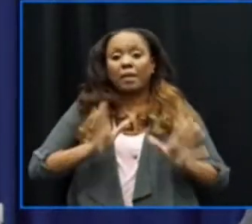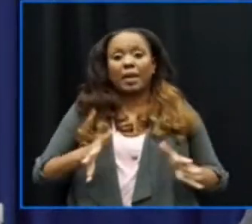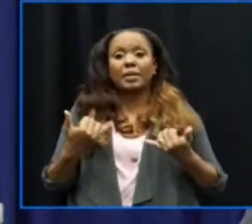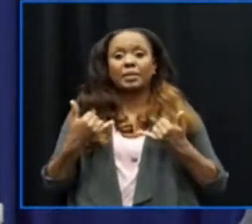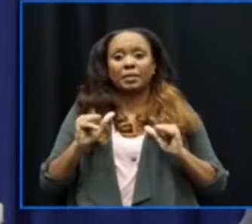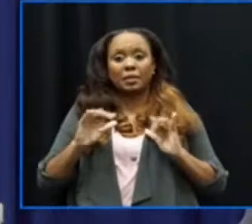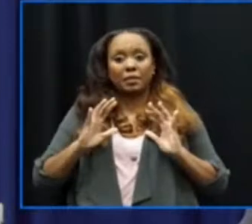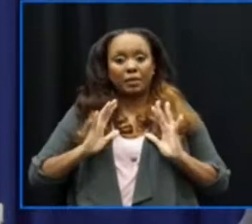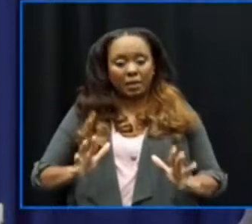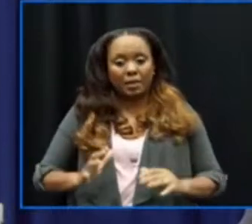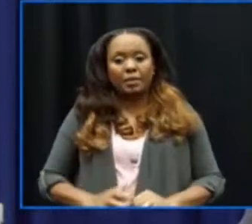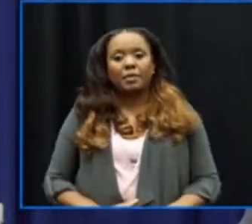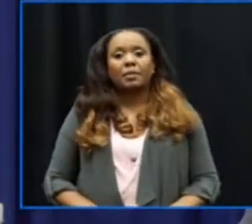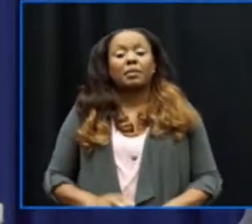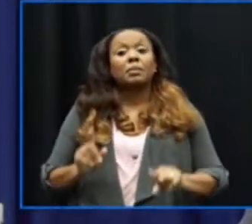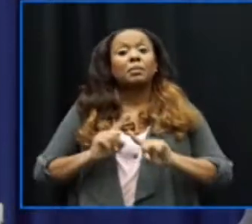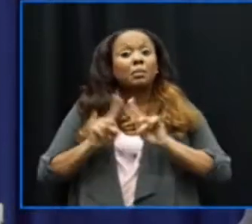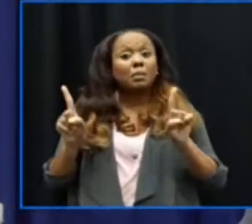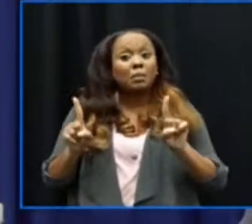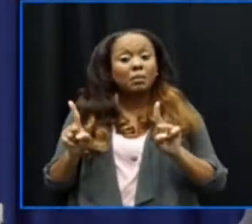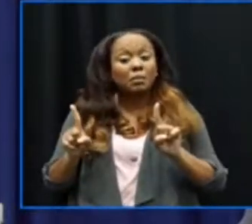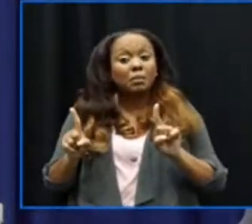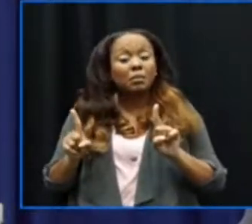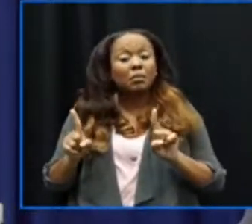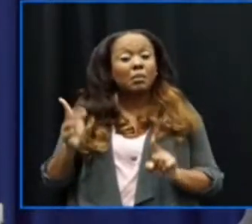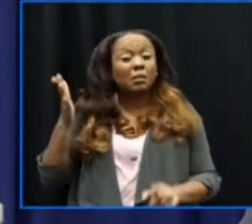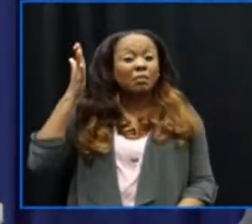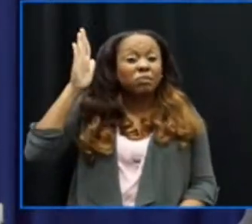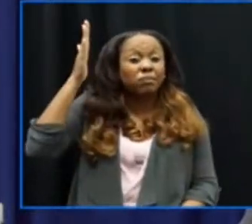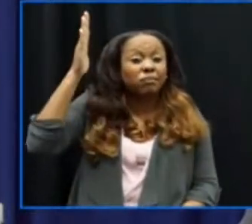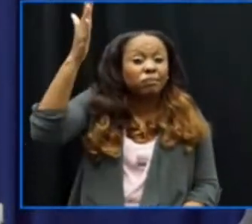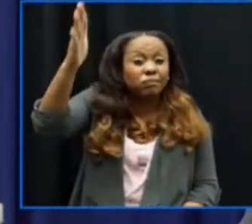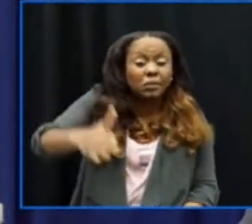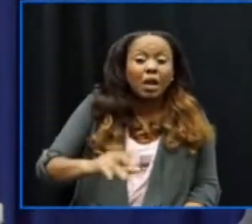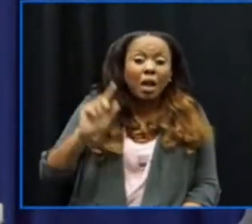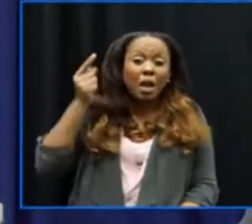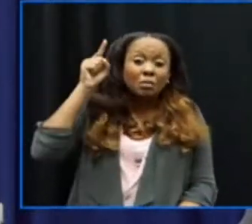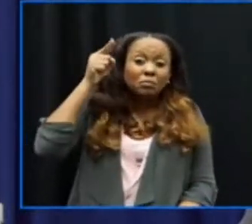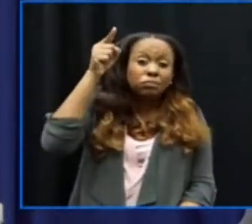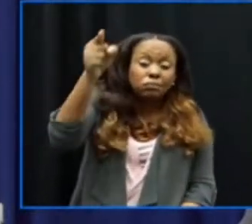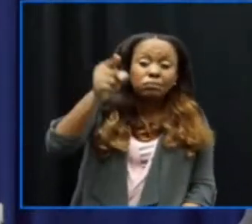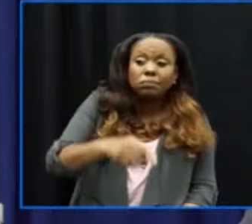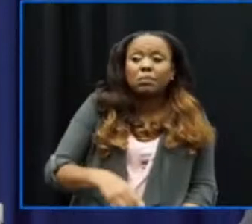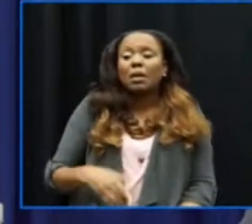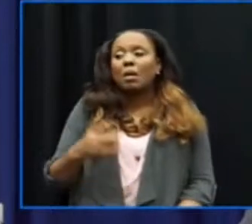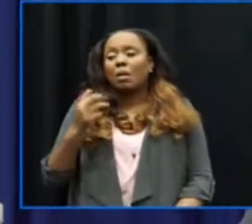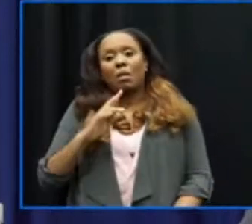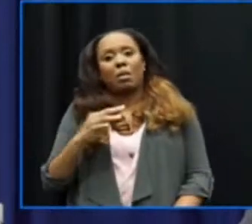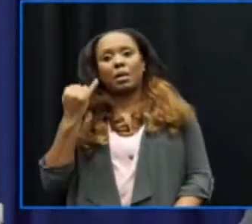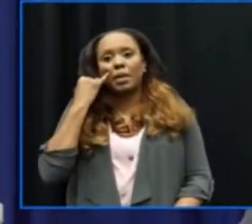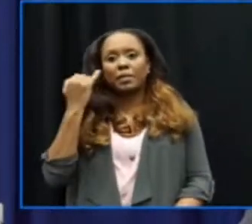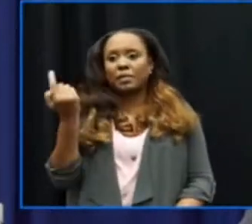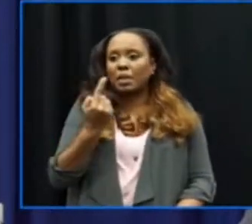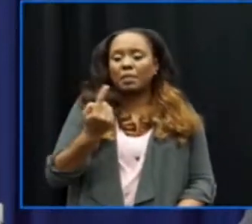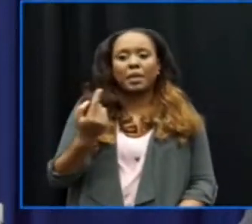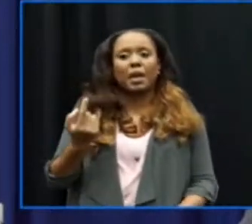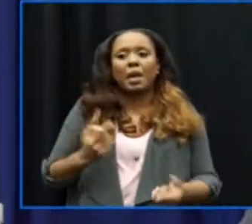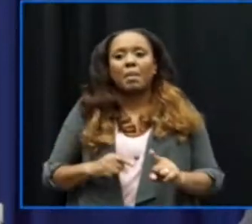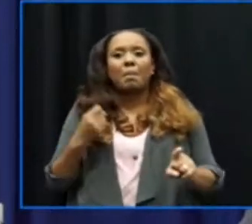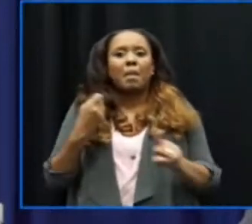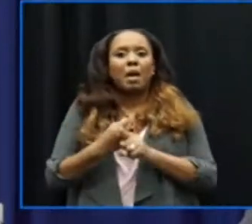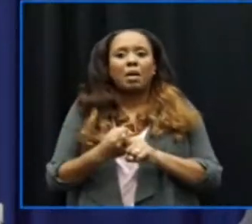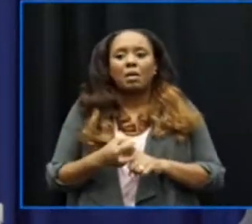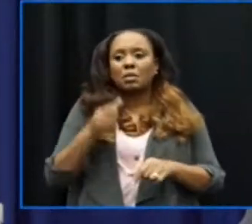that you want to make sure that if ever there are rainy days again, and God knows that we just went through